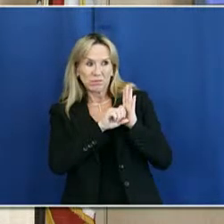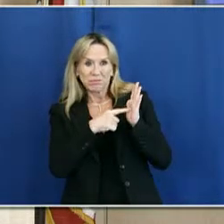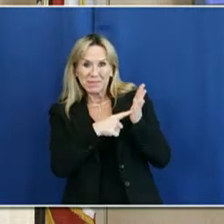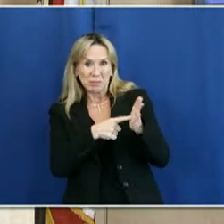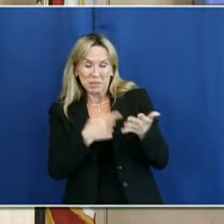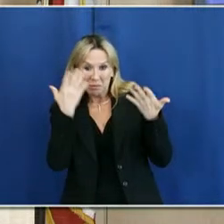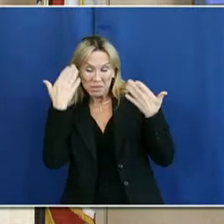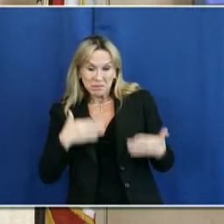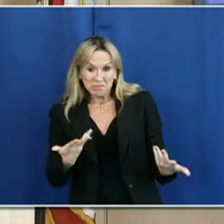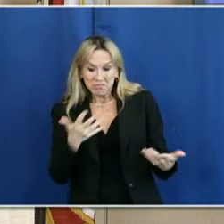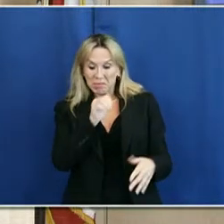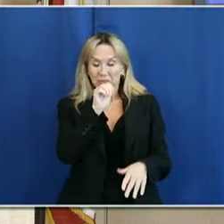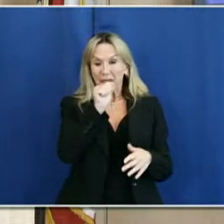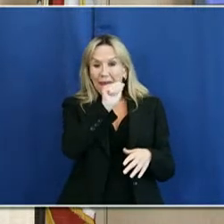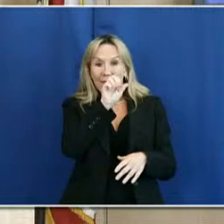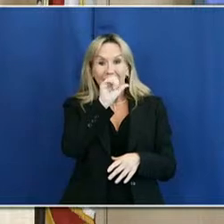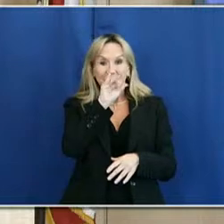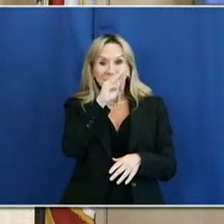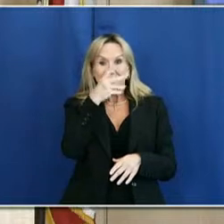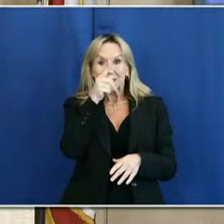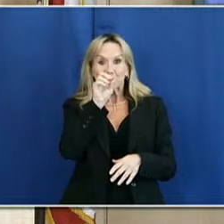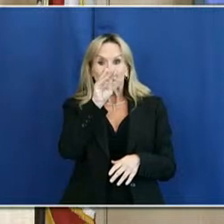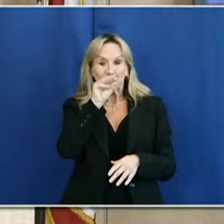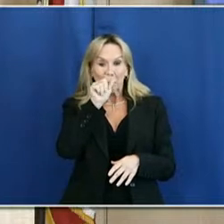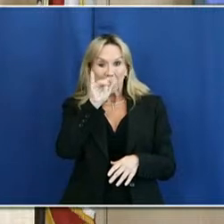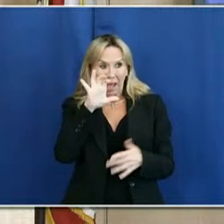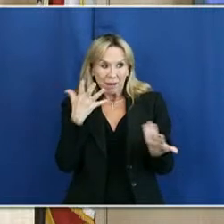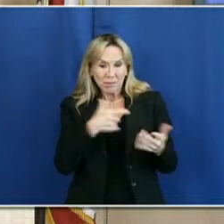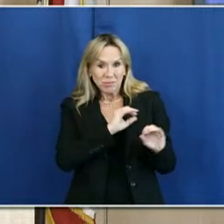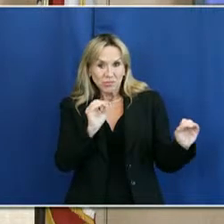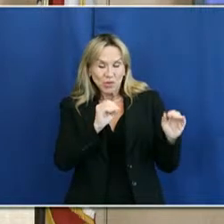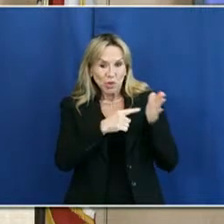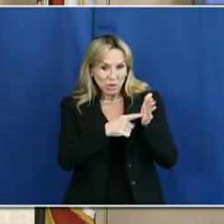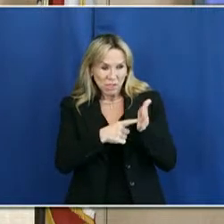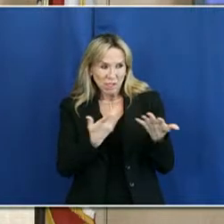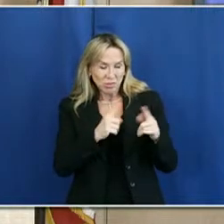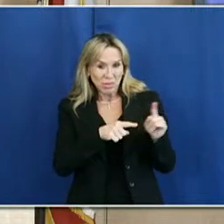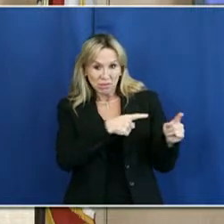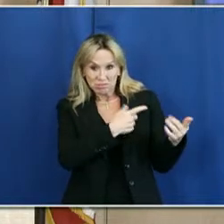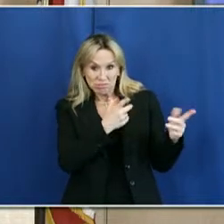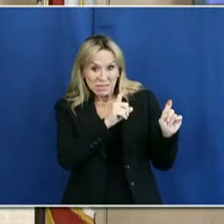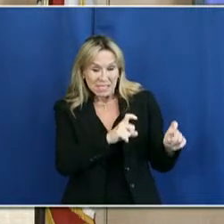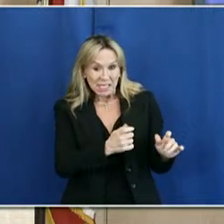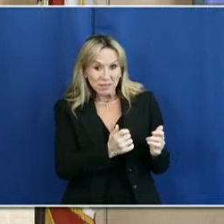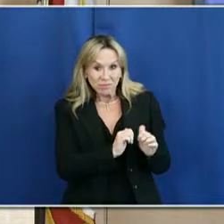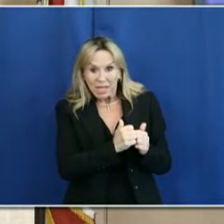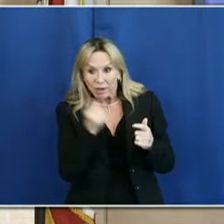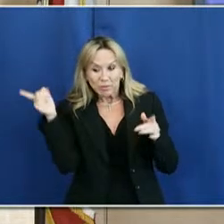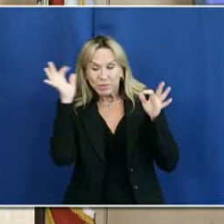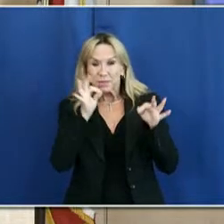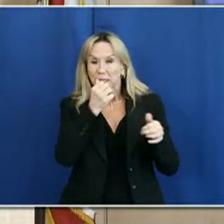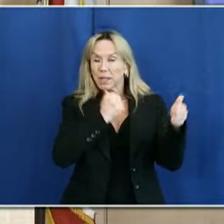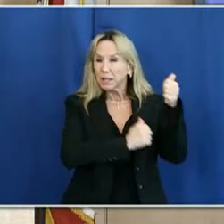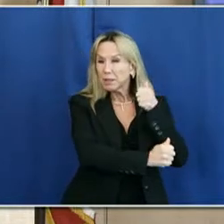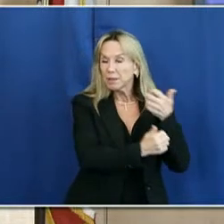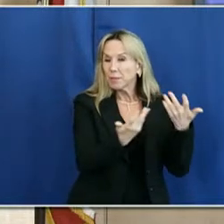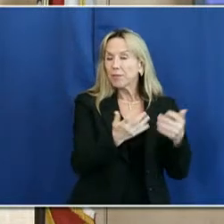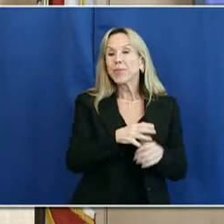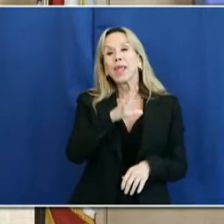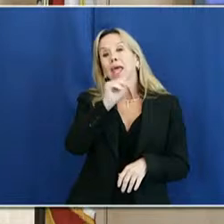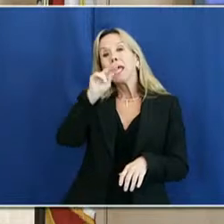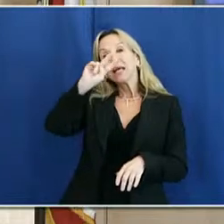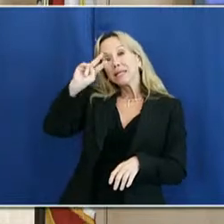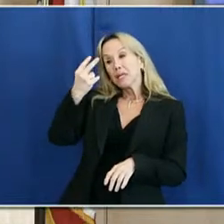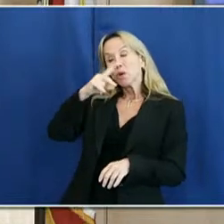tier asymptomatic close contacts fall into? And then second question, related but not directly,